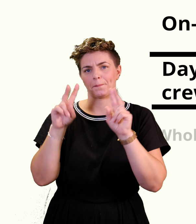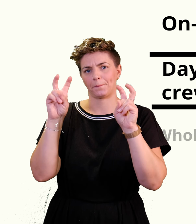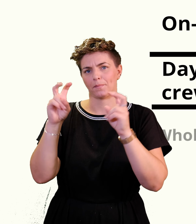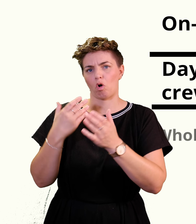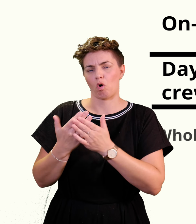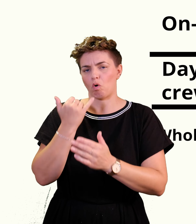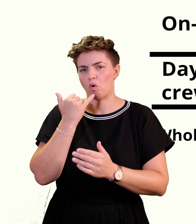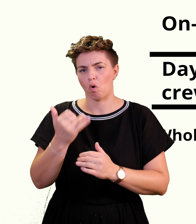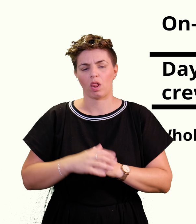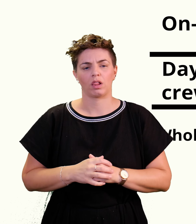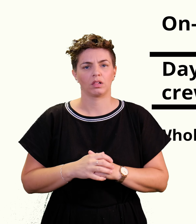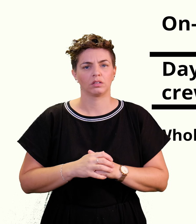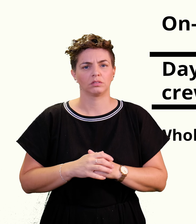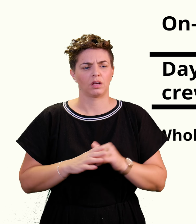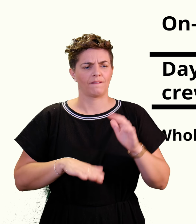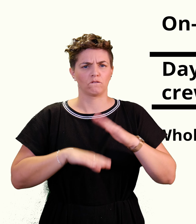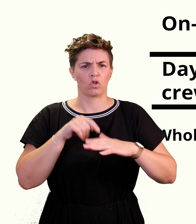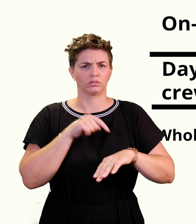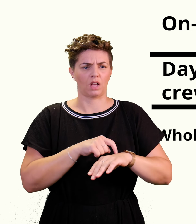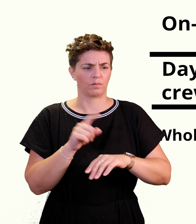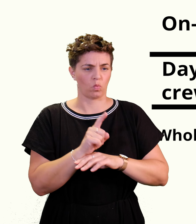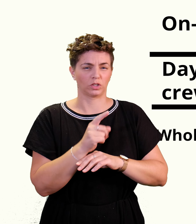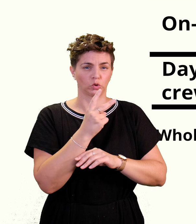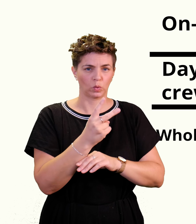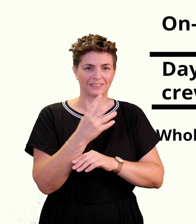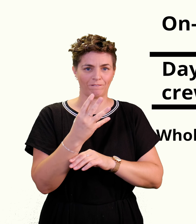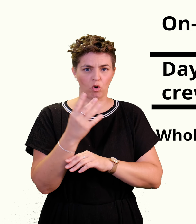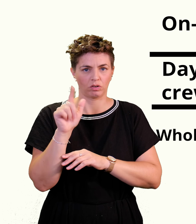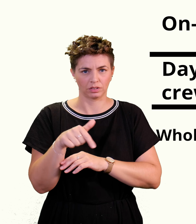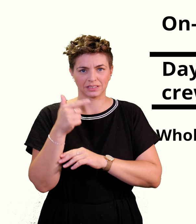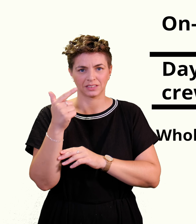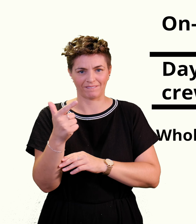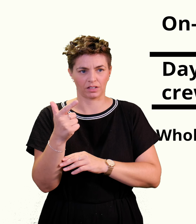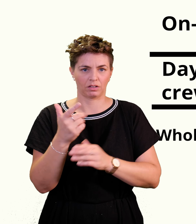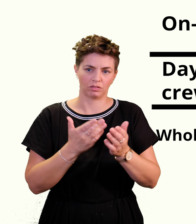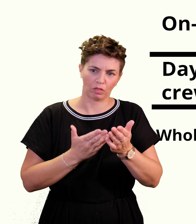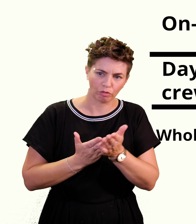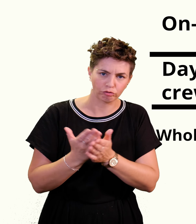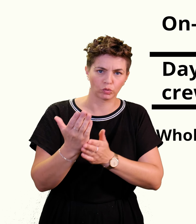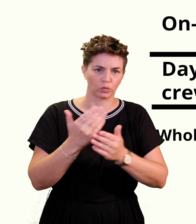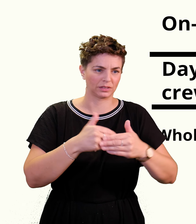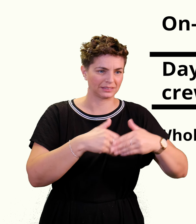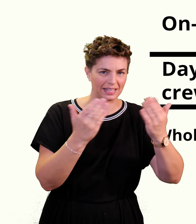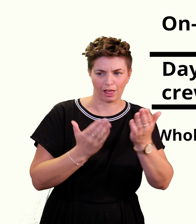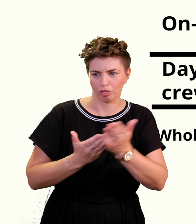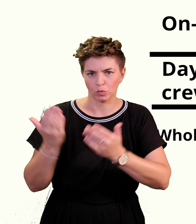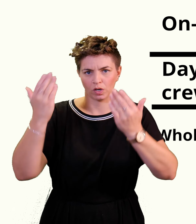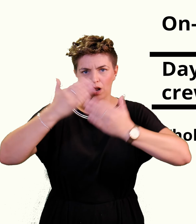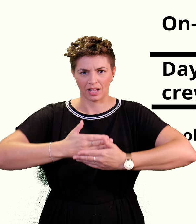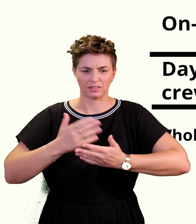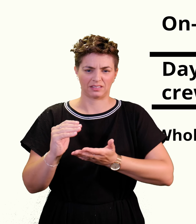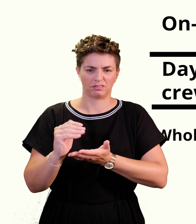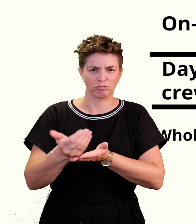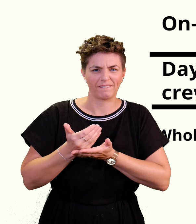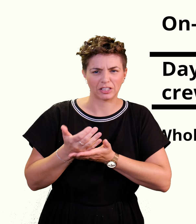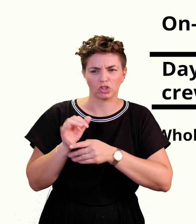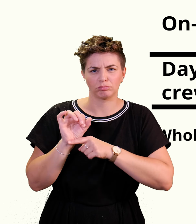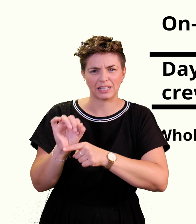Whole time, completely, is there somebody there 24-7 in terms of call out. And they also do prevention and protection work.